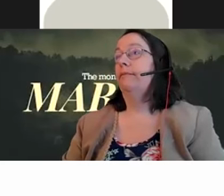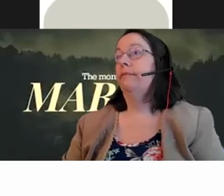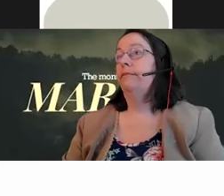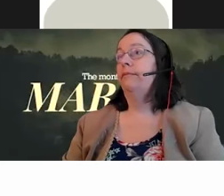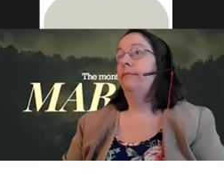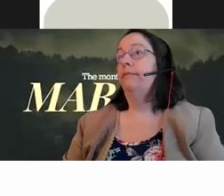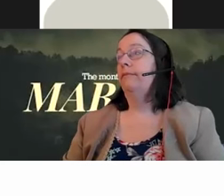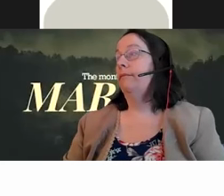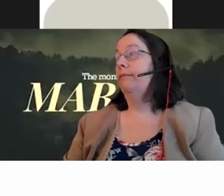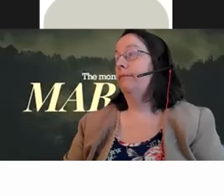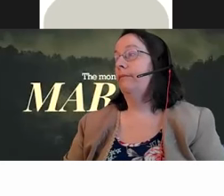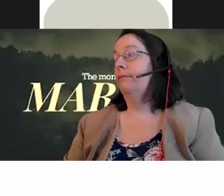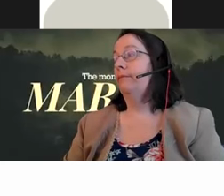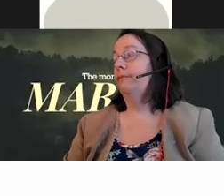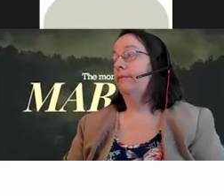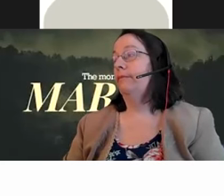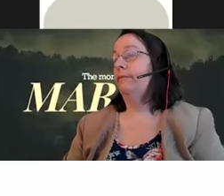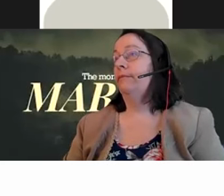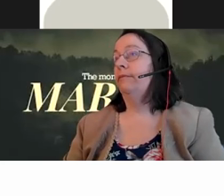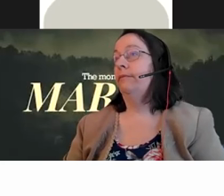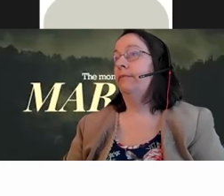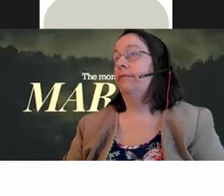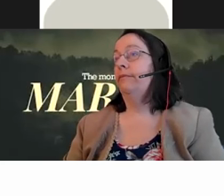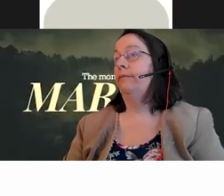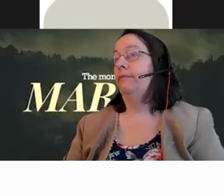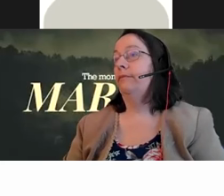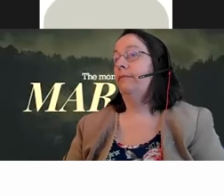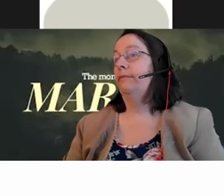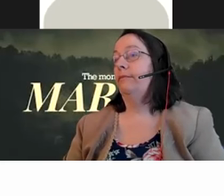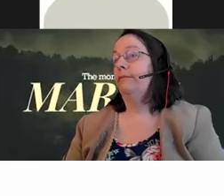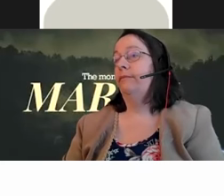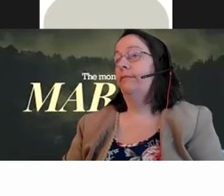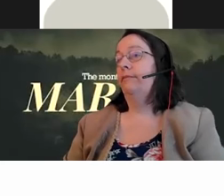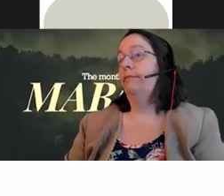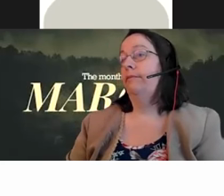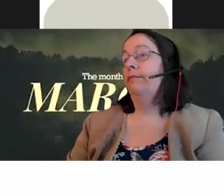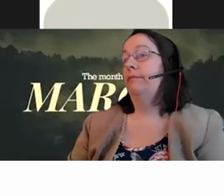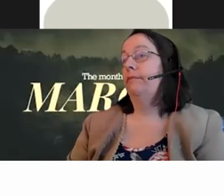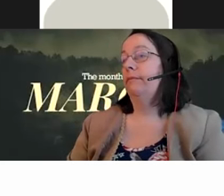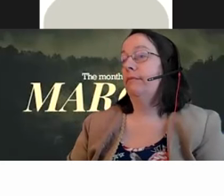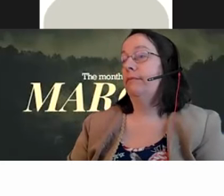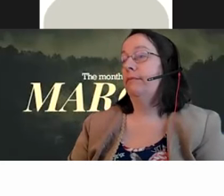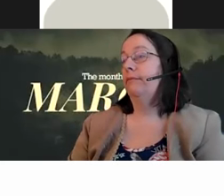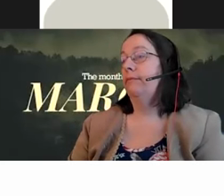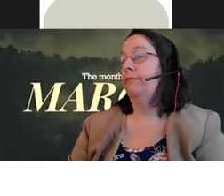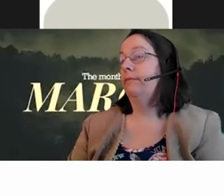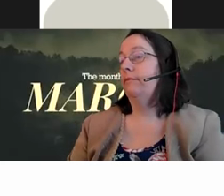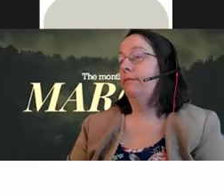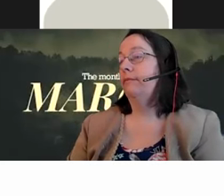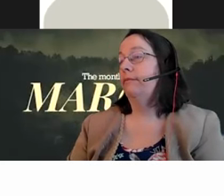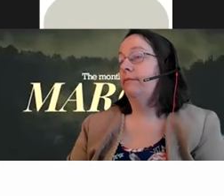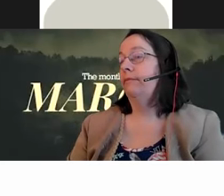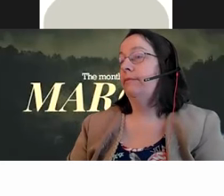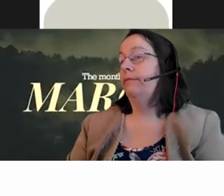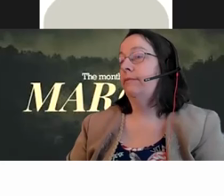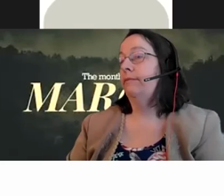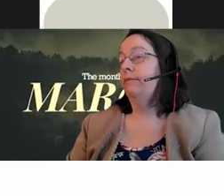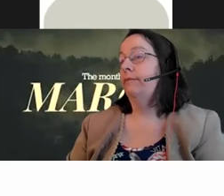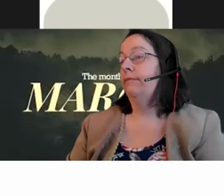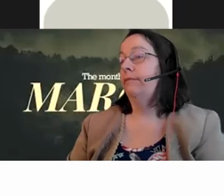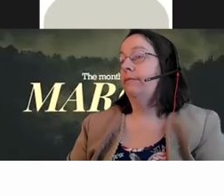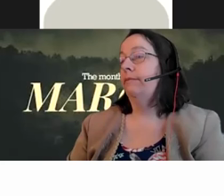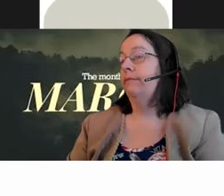the first is I will briefly introduce each of our speakers. However, again, if you want to read that full bio,